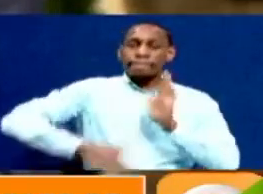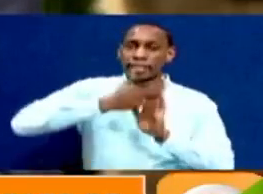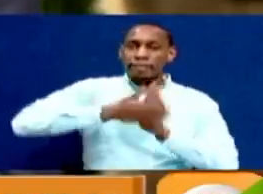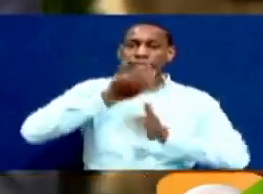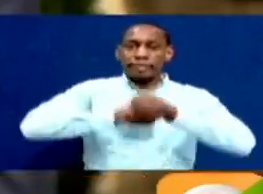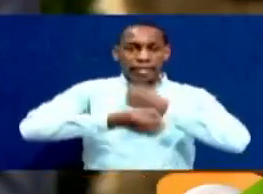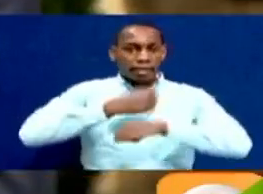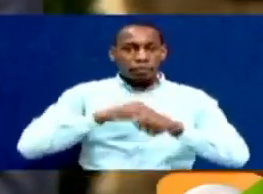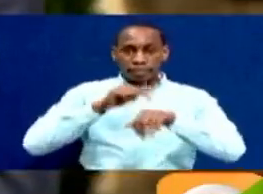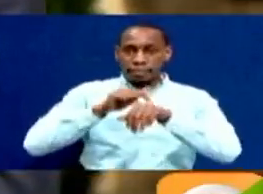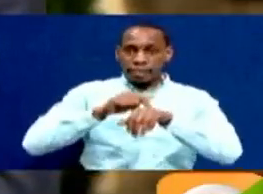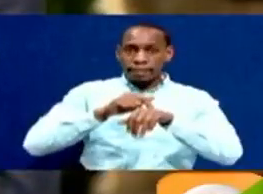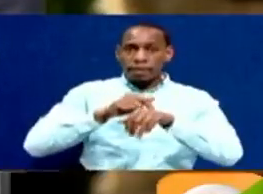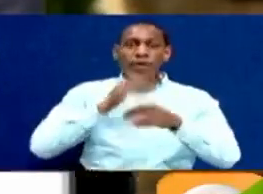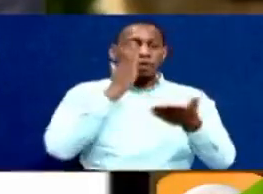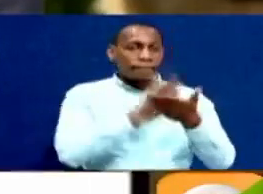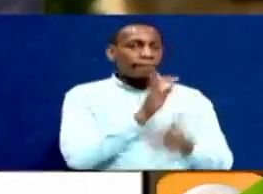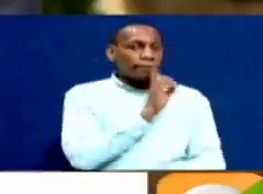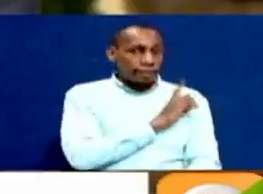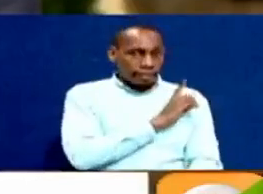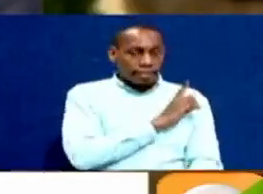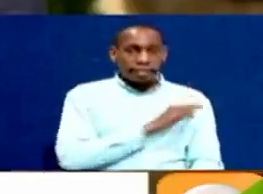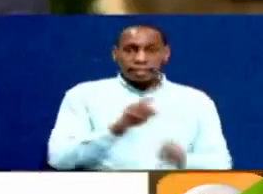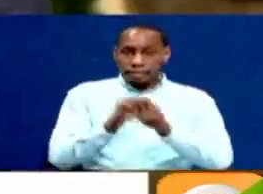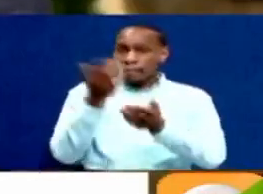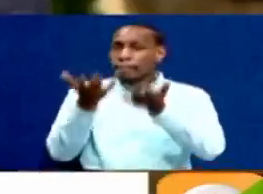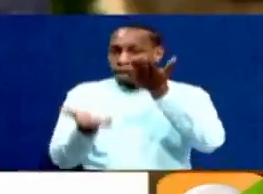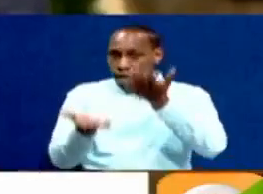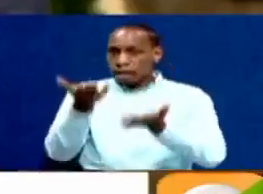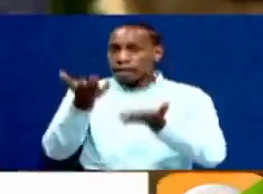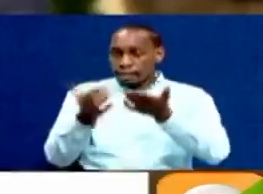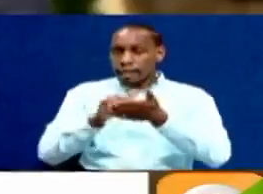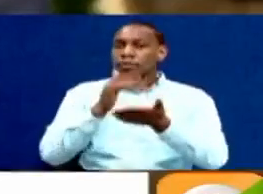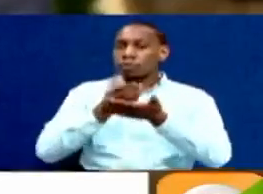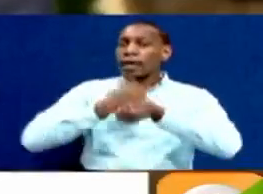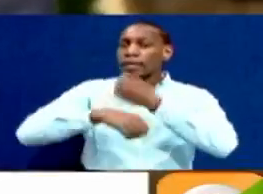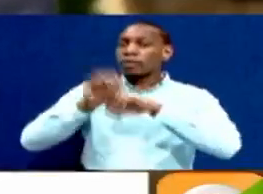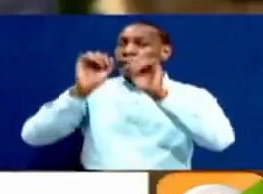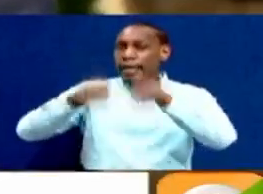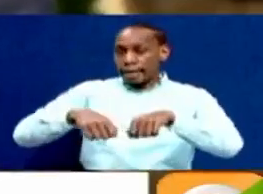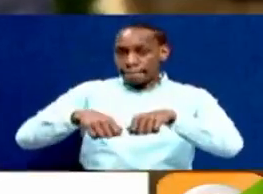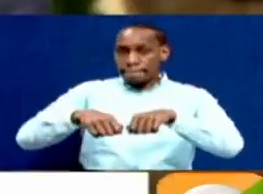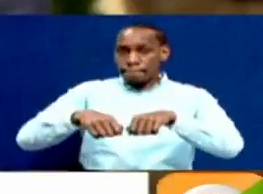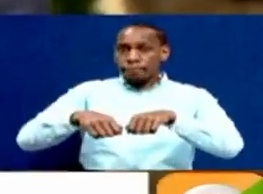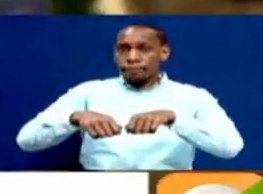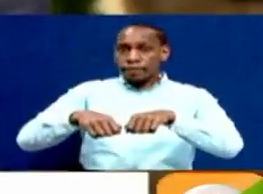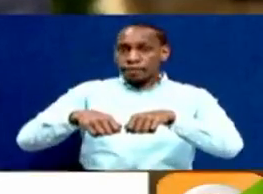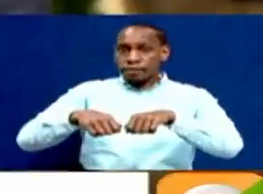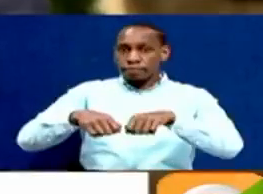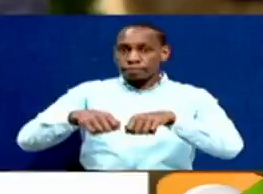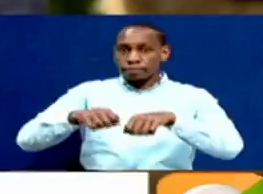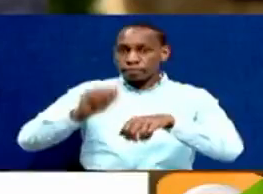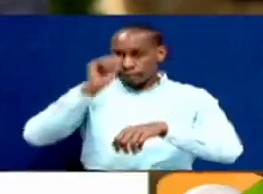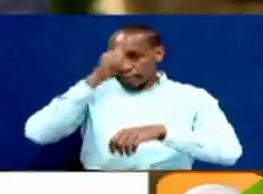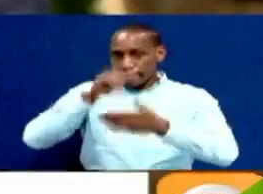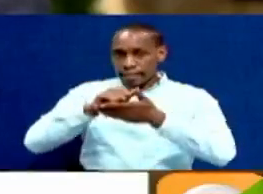immediate action the moment it is verified and assessed if there's actionable intelligence from